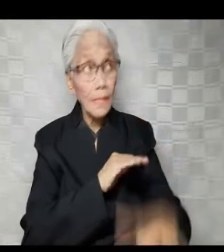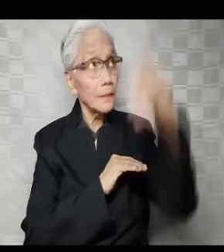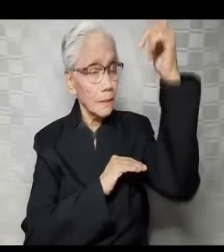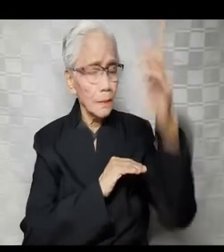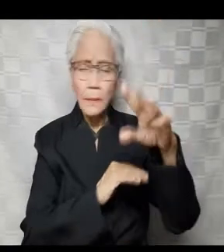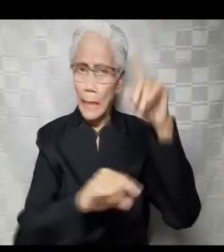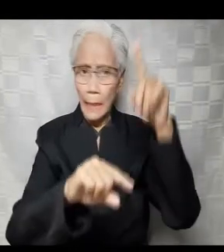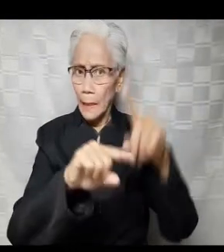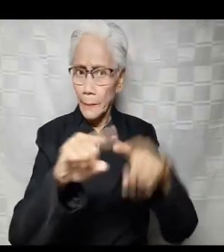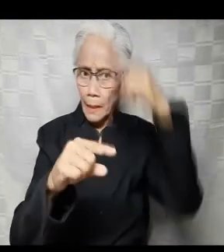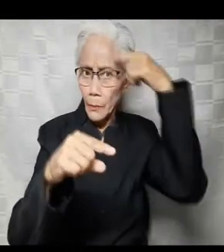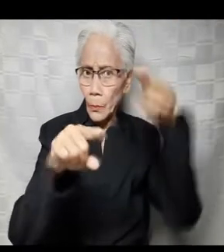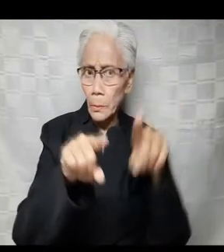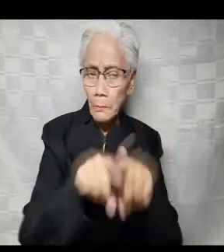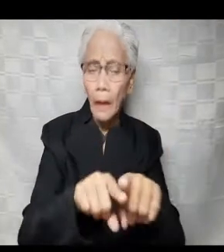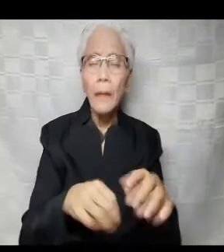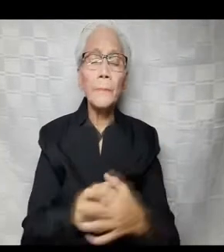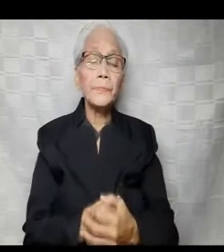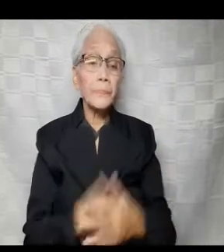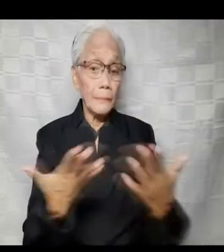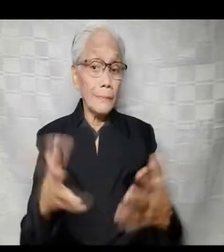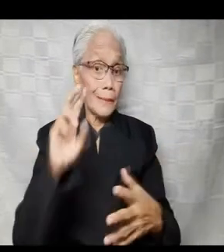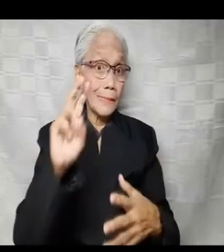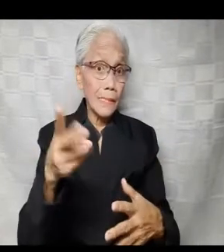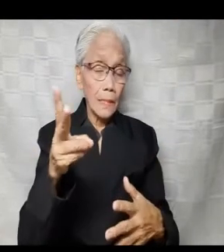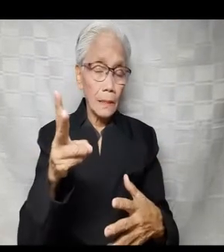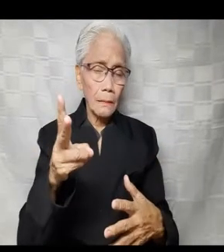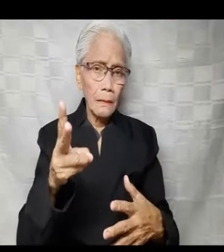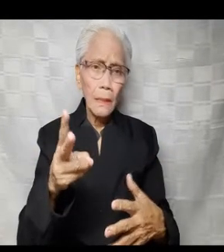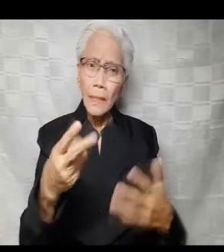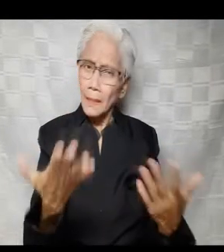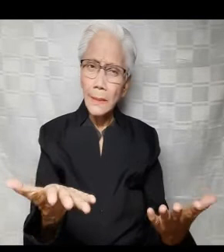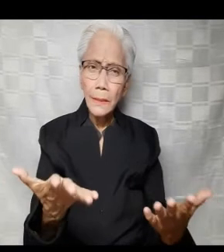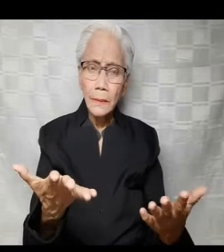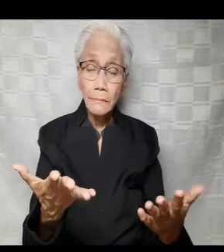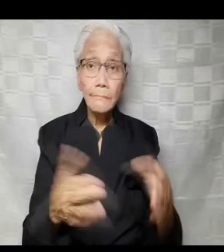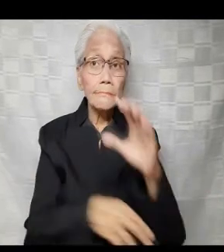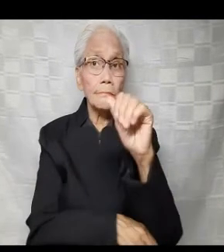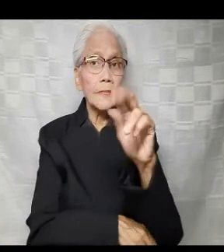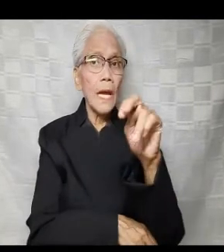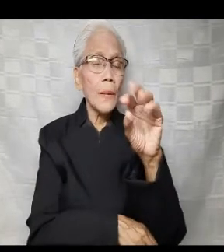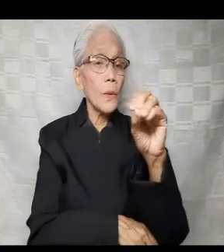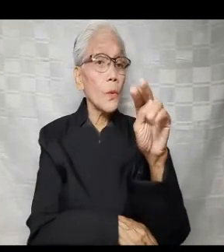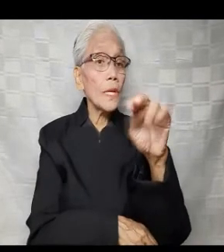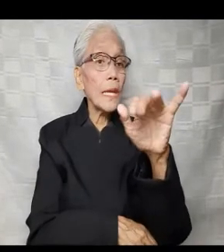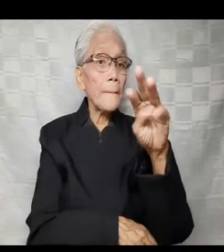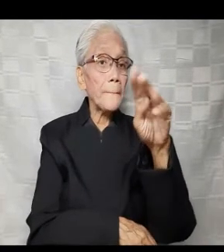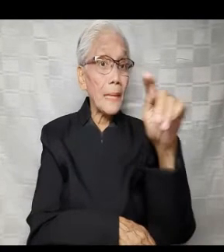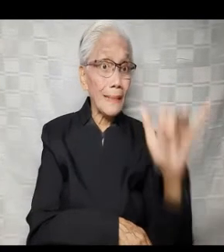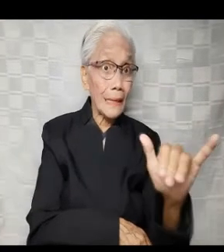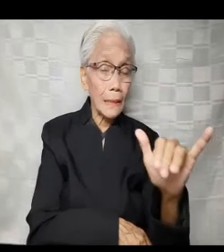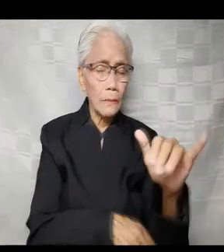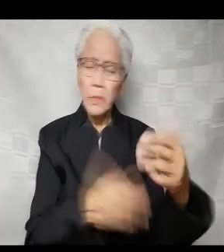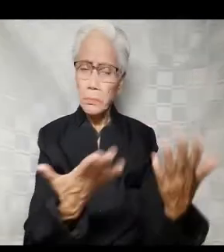God is non-negotiable. The second thing we need to look into is anonymity.